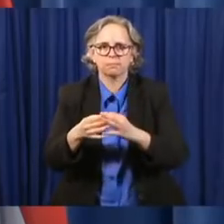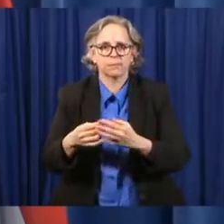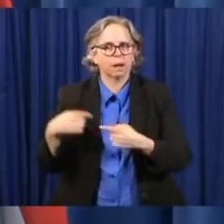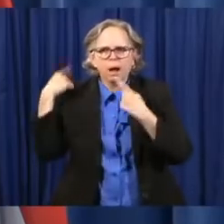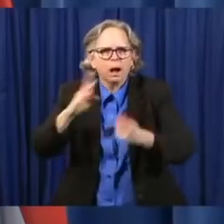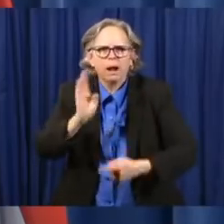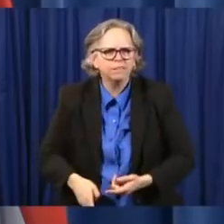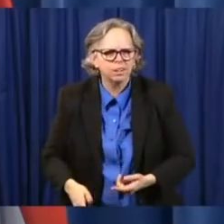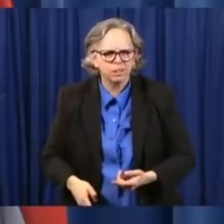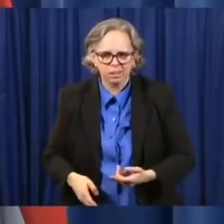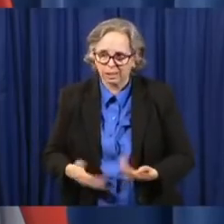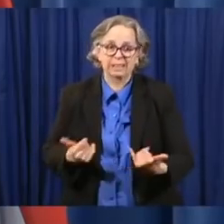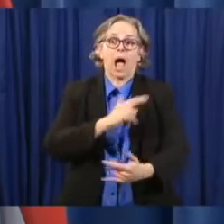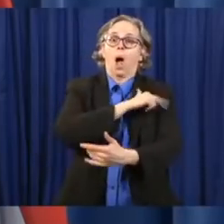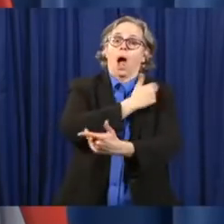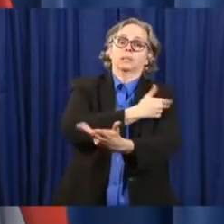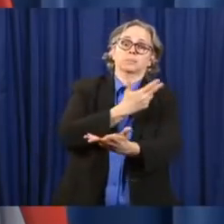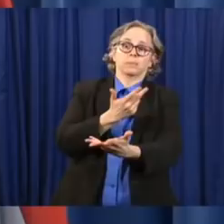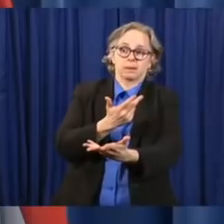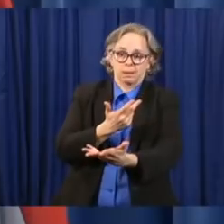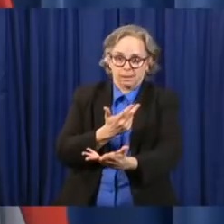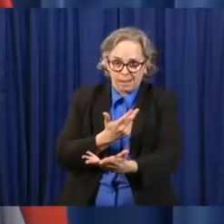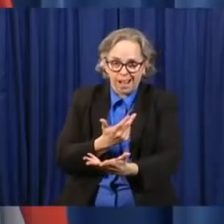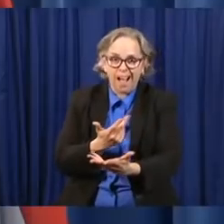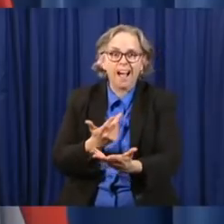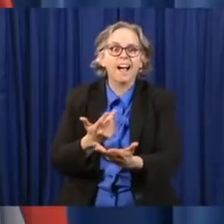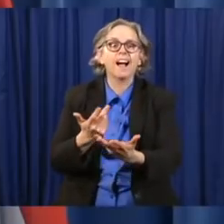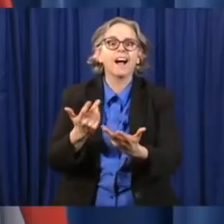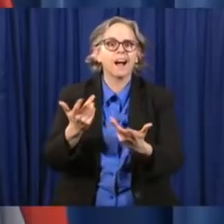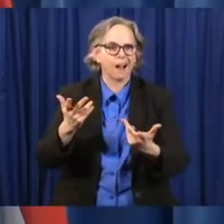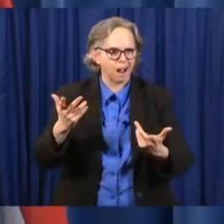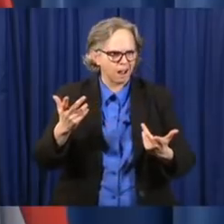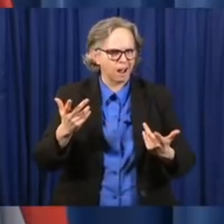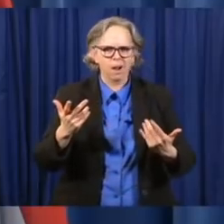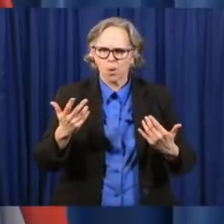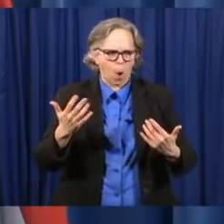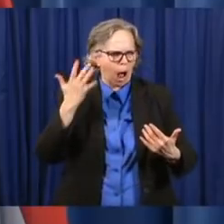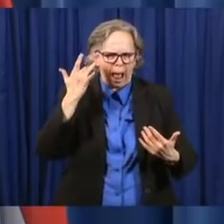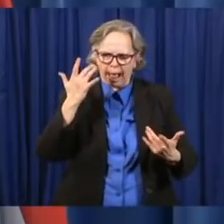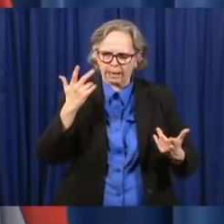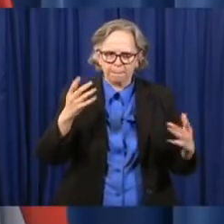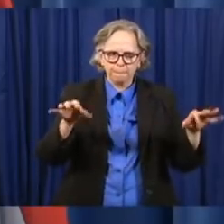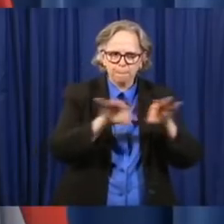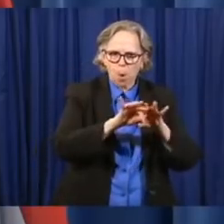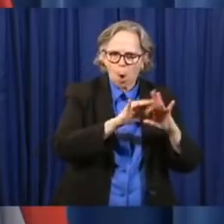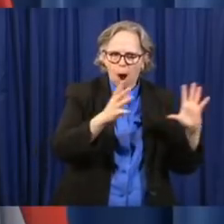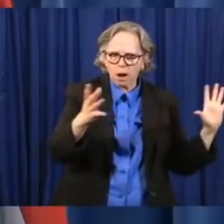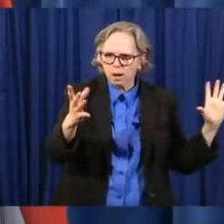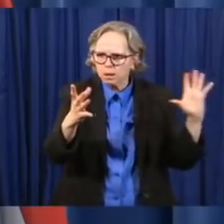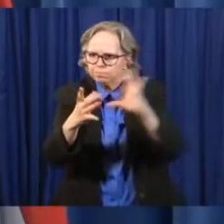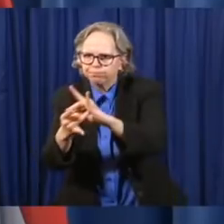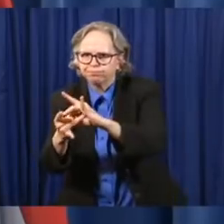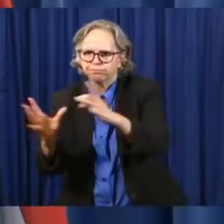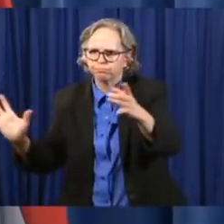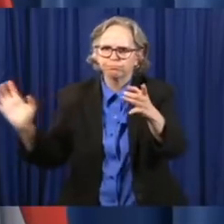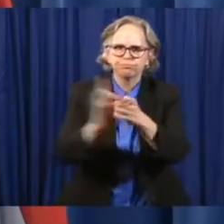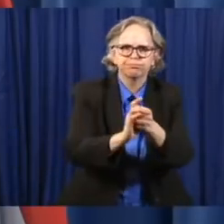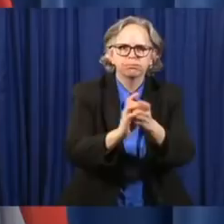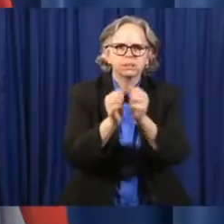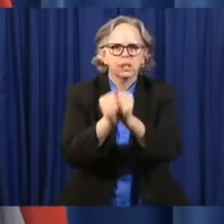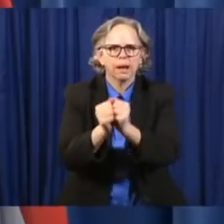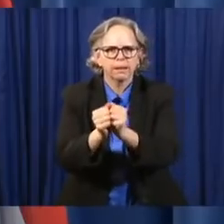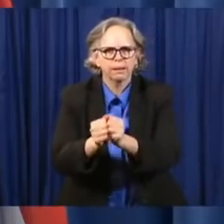hospitals can be a very, very, very important. So we have more to do, but